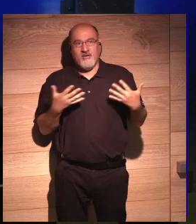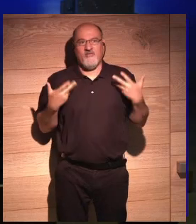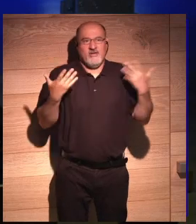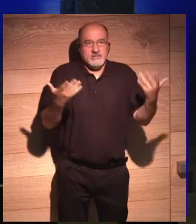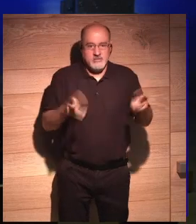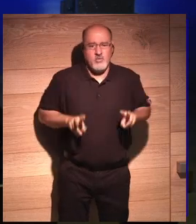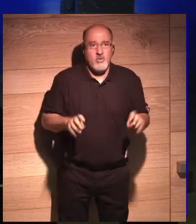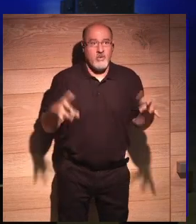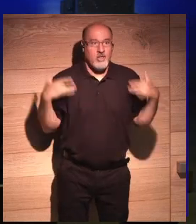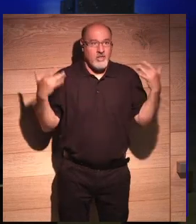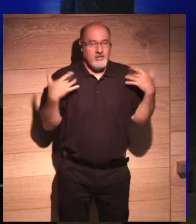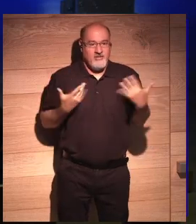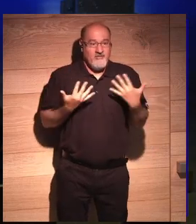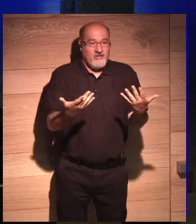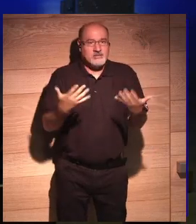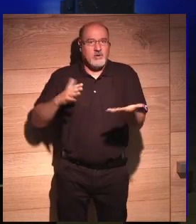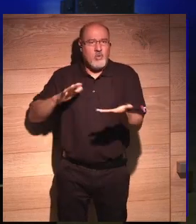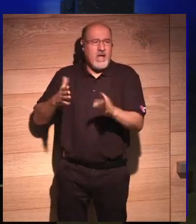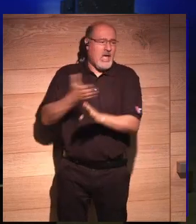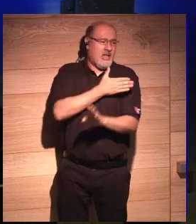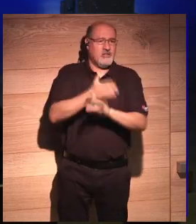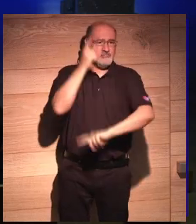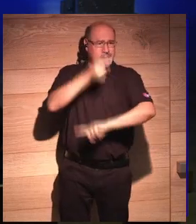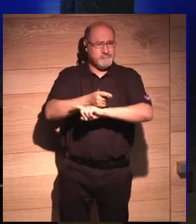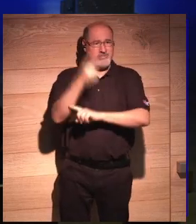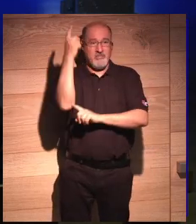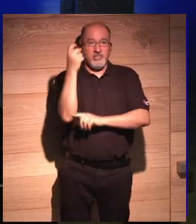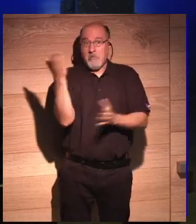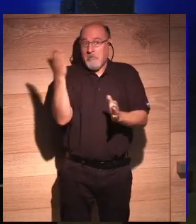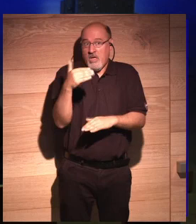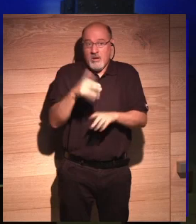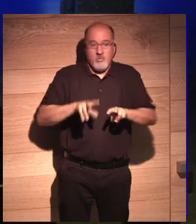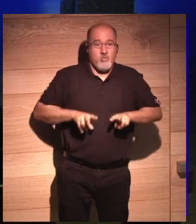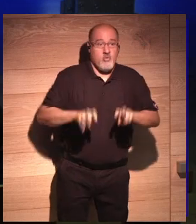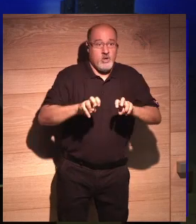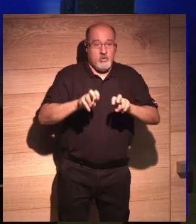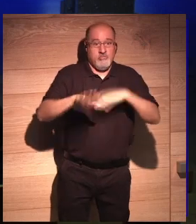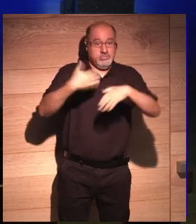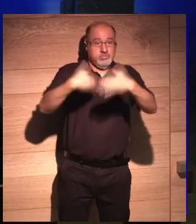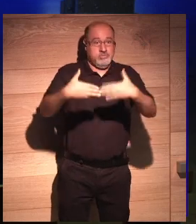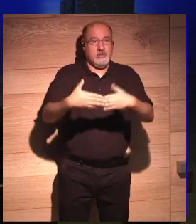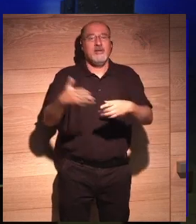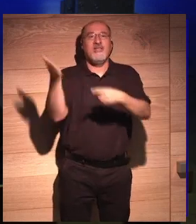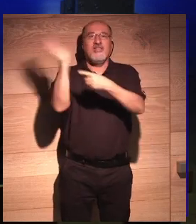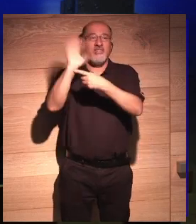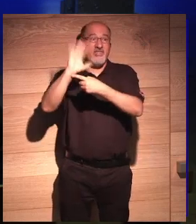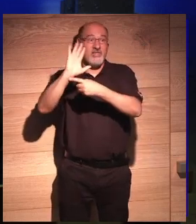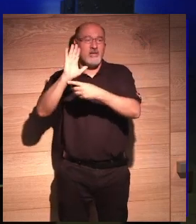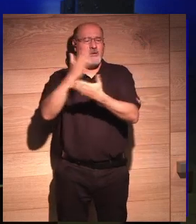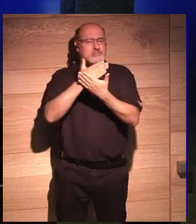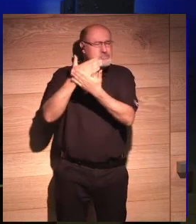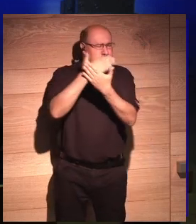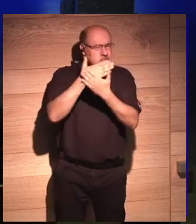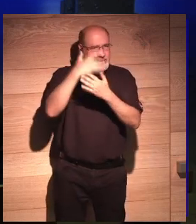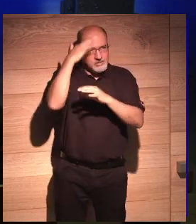set conventions. And so for someone who studied film and fantasizes about the idea of